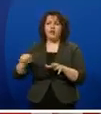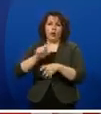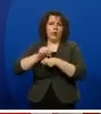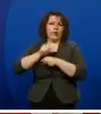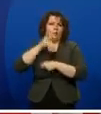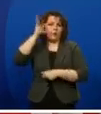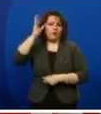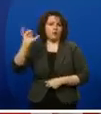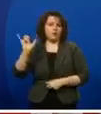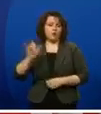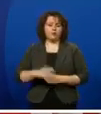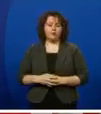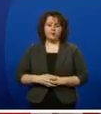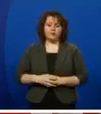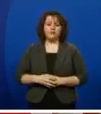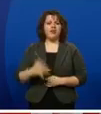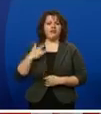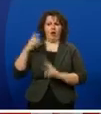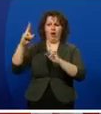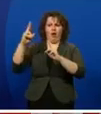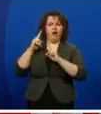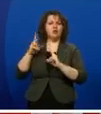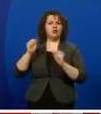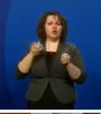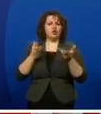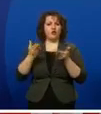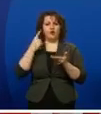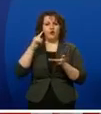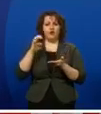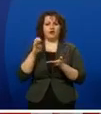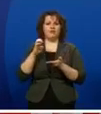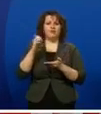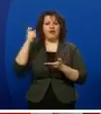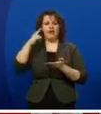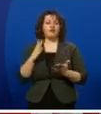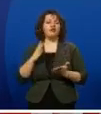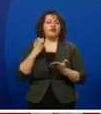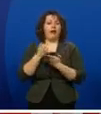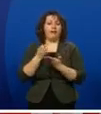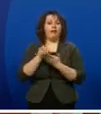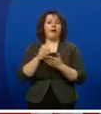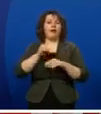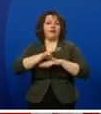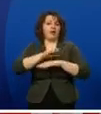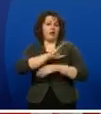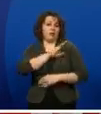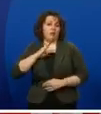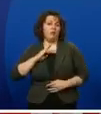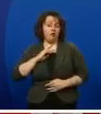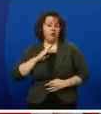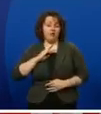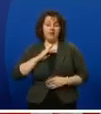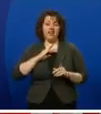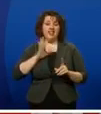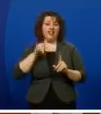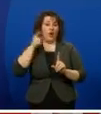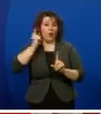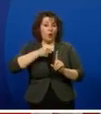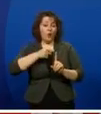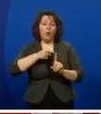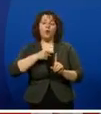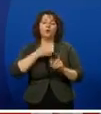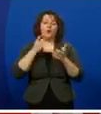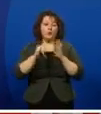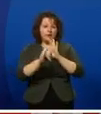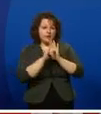parents. And it was an honor to serve on the Governor's Economic Advisory Board. And our goal for that was to identify areas